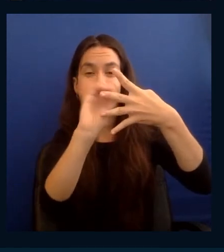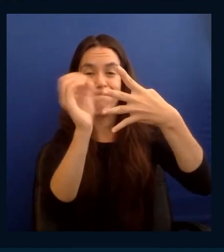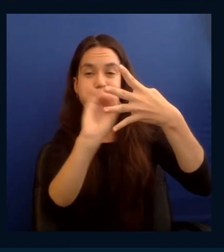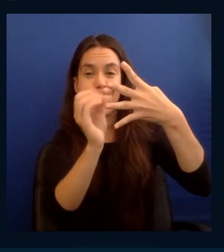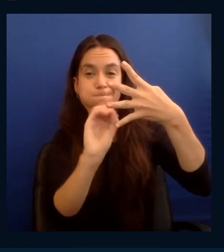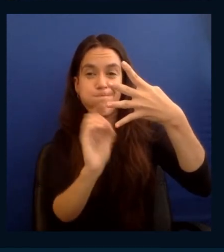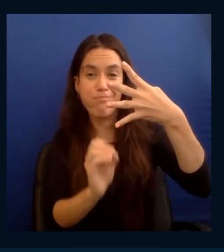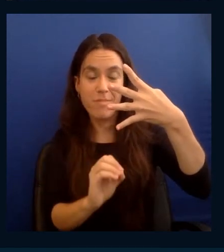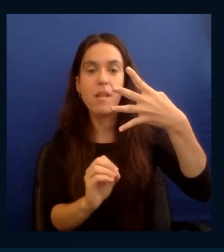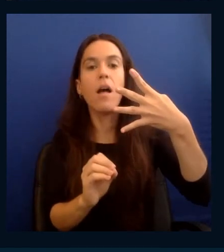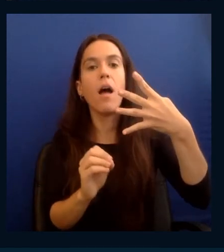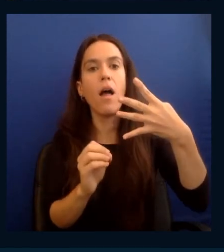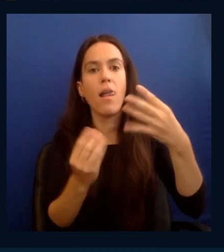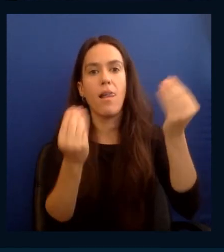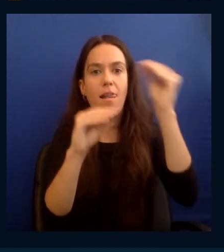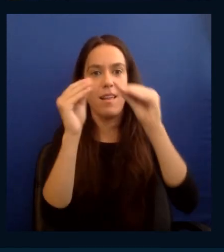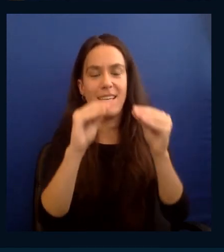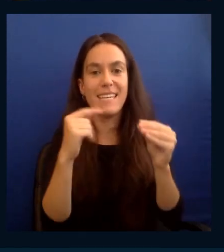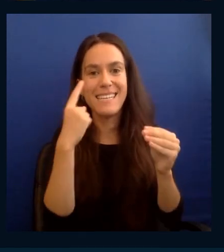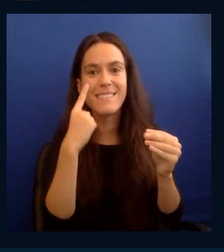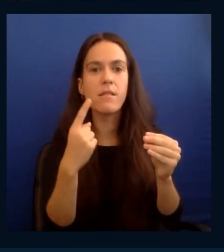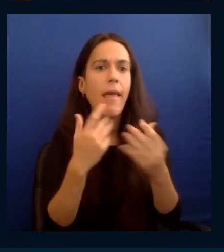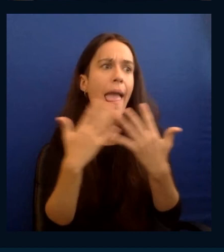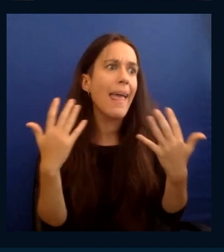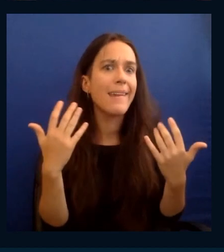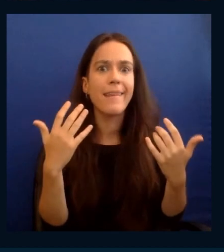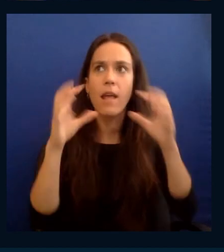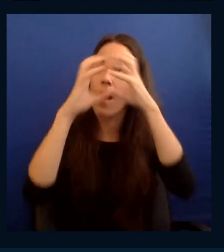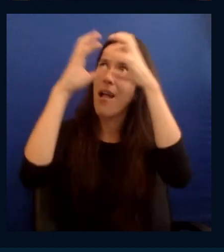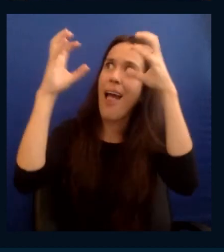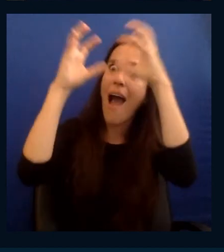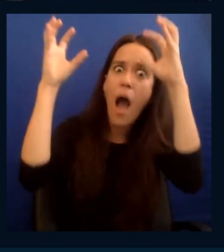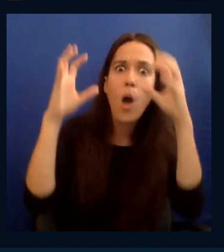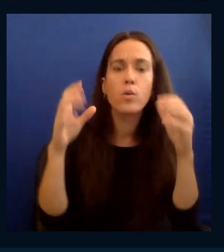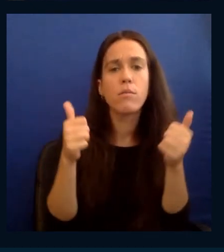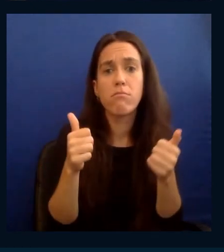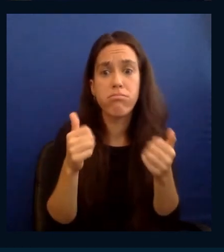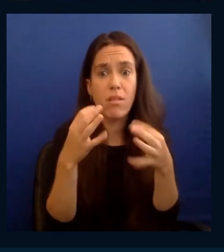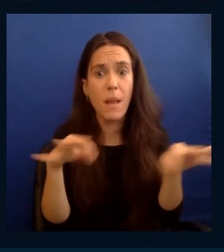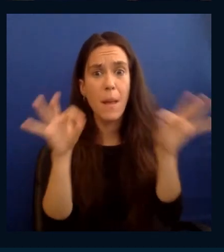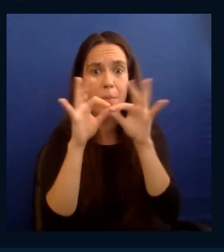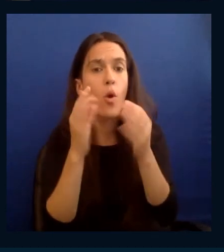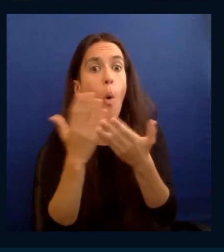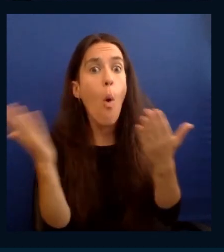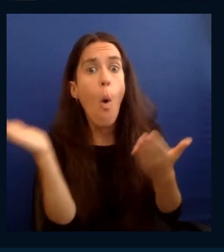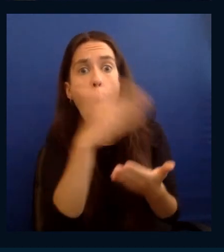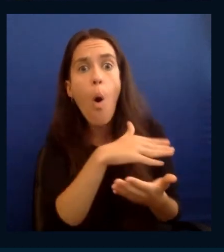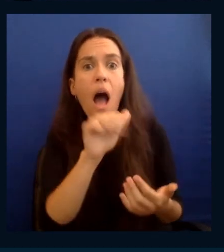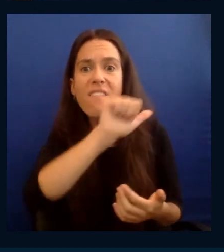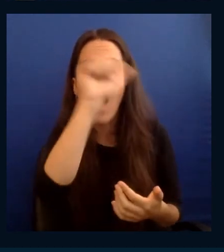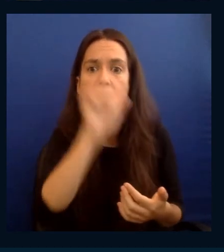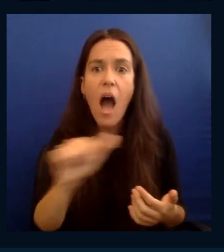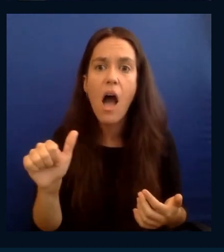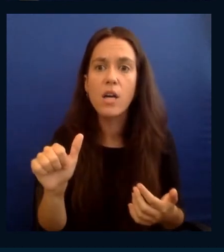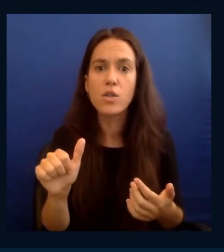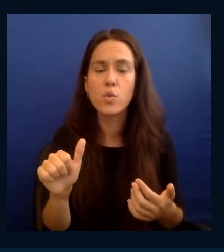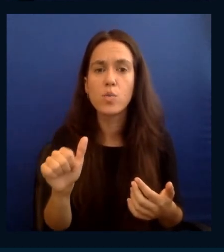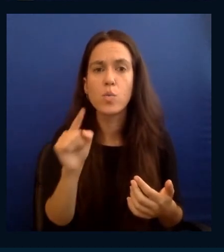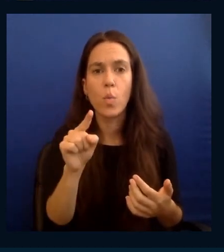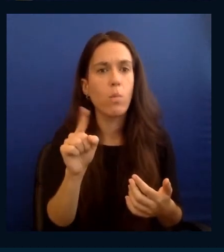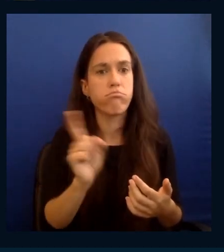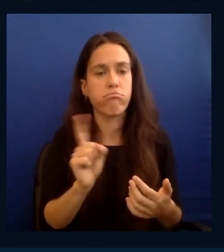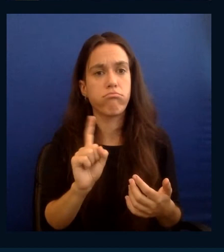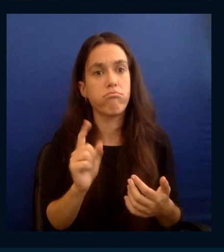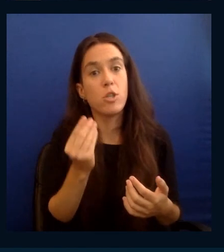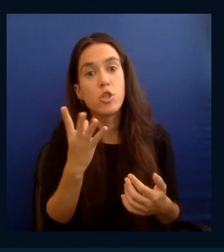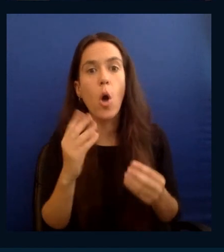environment. So when we talk about running this on any cloud, this is really important because not everyone's using an Azure Web App. Now, there's great features and benefits built into these Azure Web